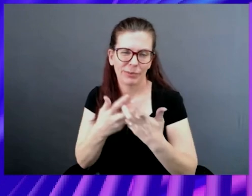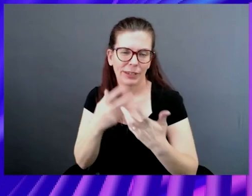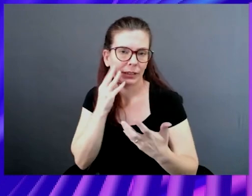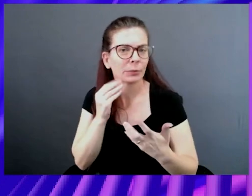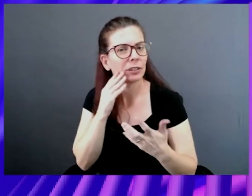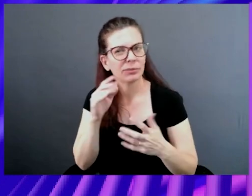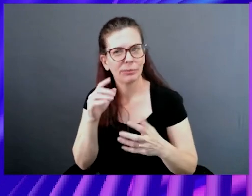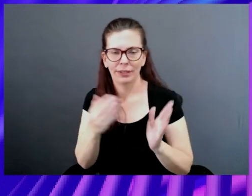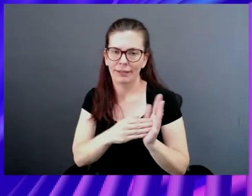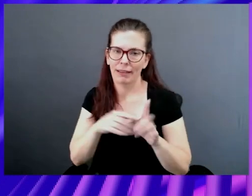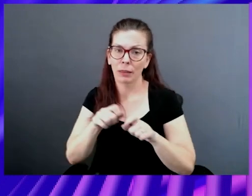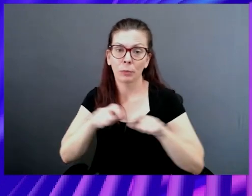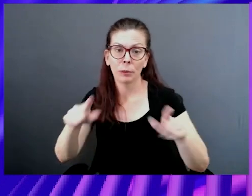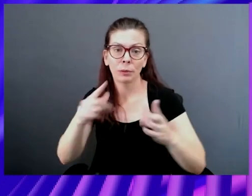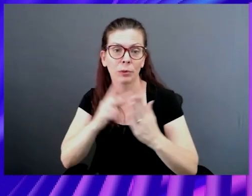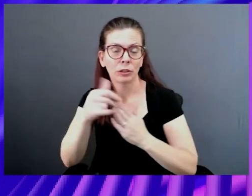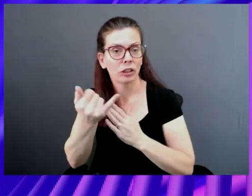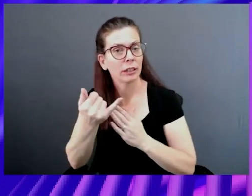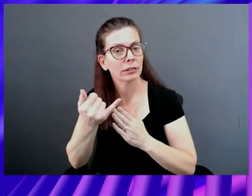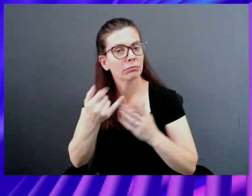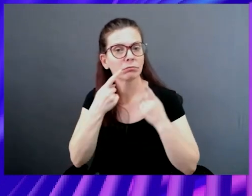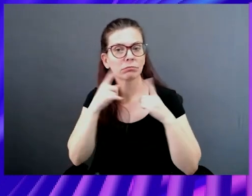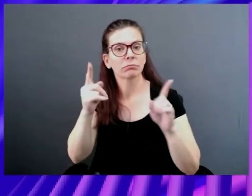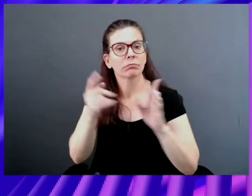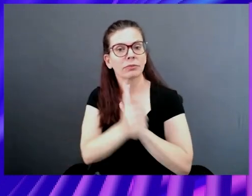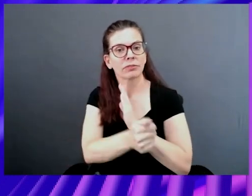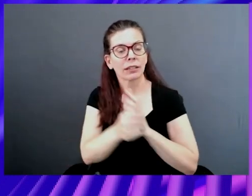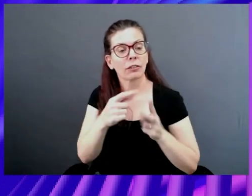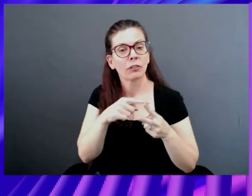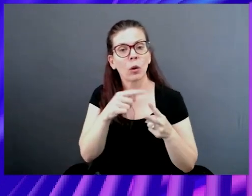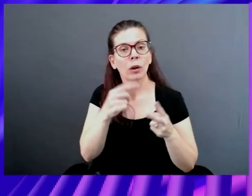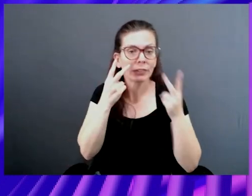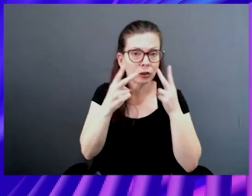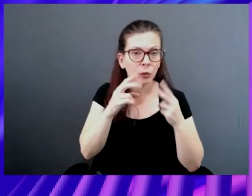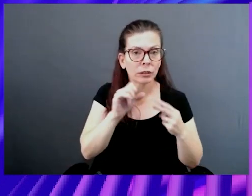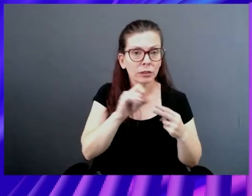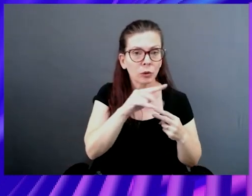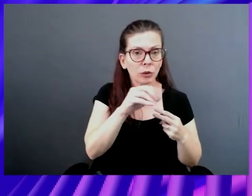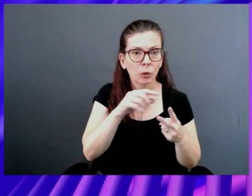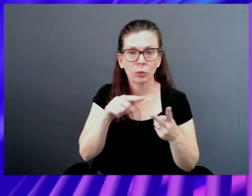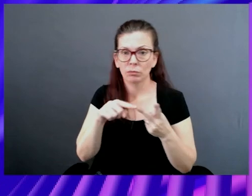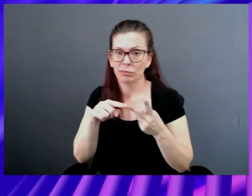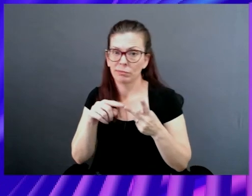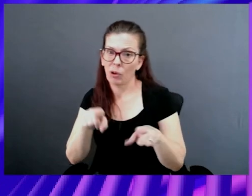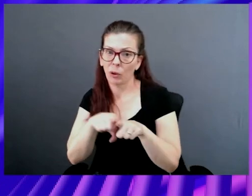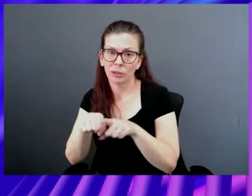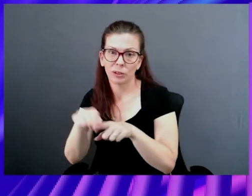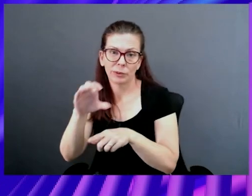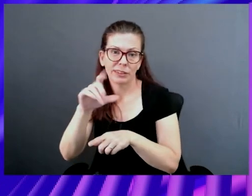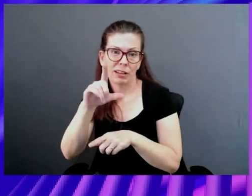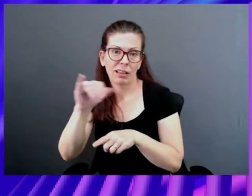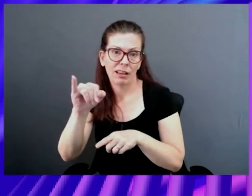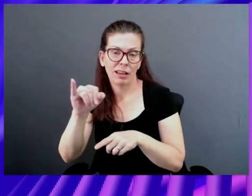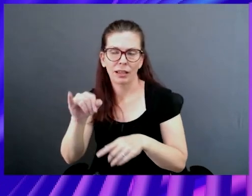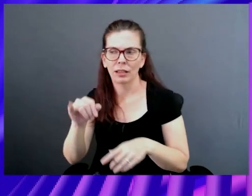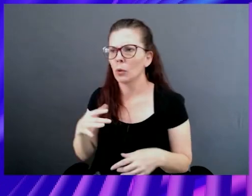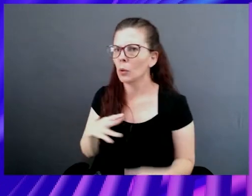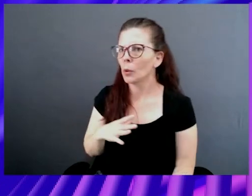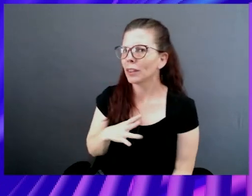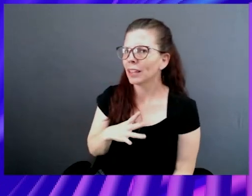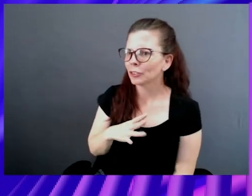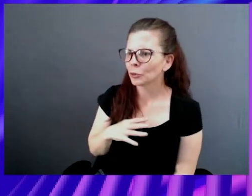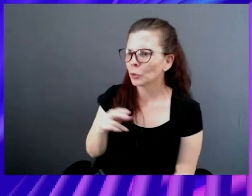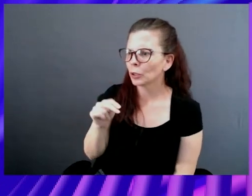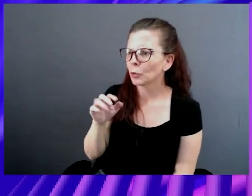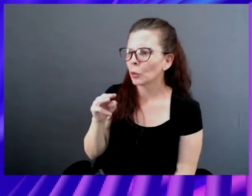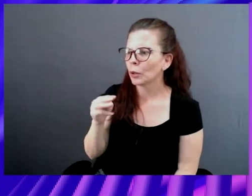effective both in Visual Studio as well as from the CLI. So. All right, that is super cool, Norm. Thanks for joining us to